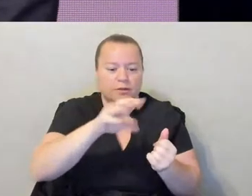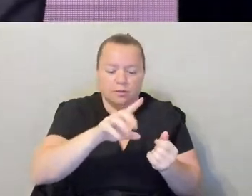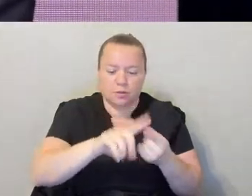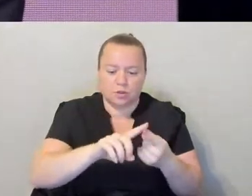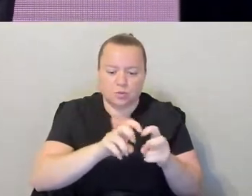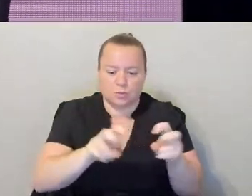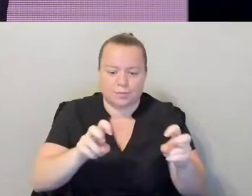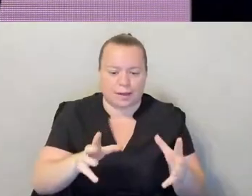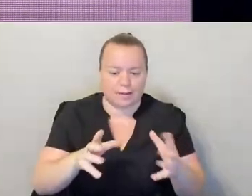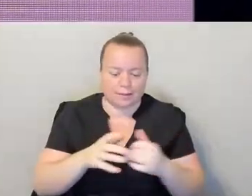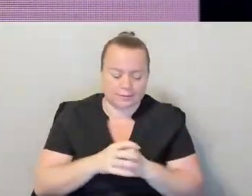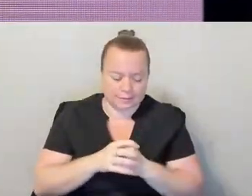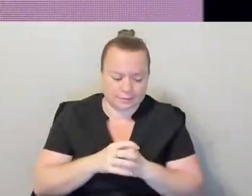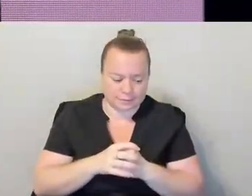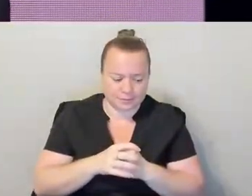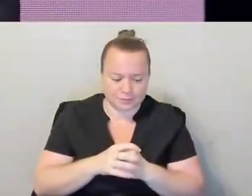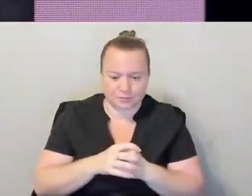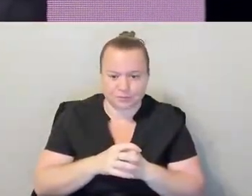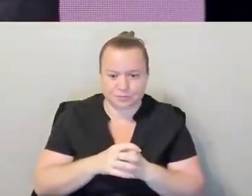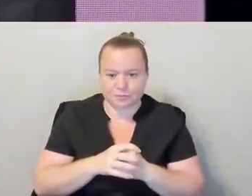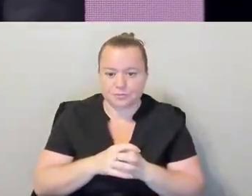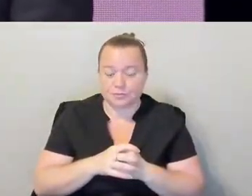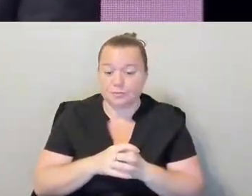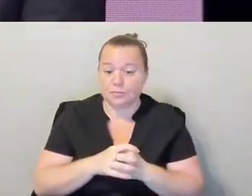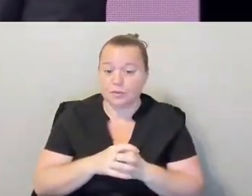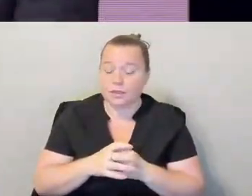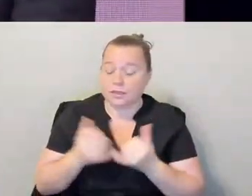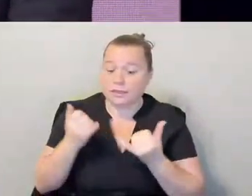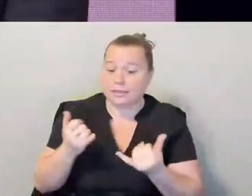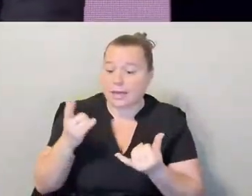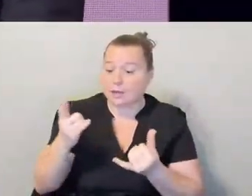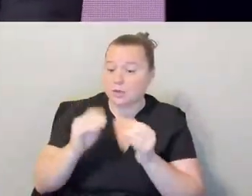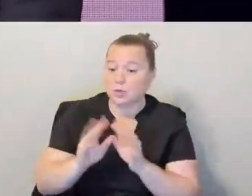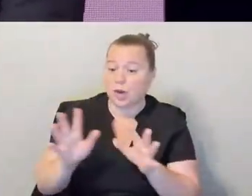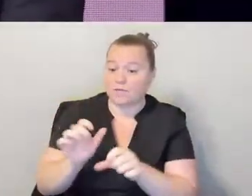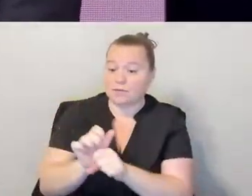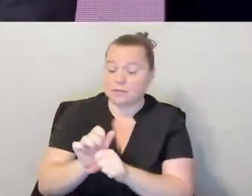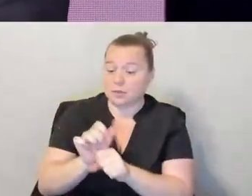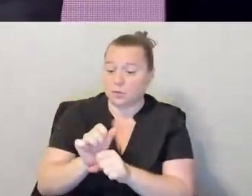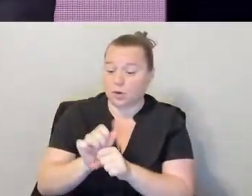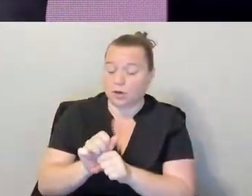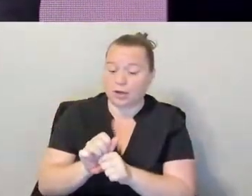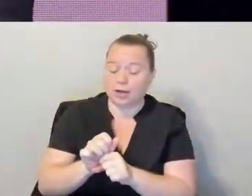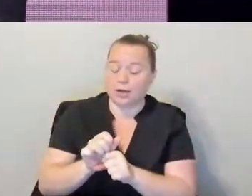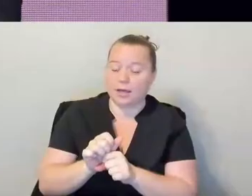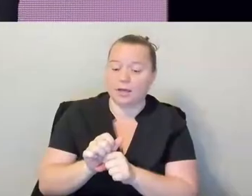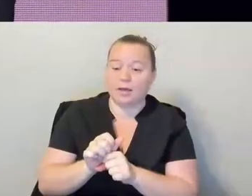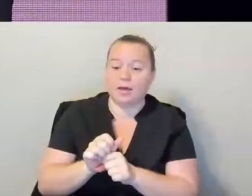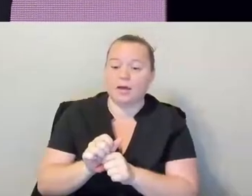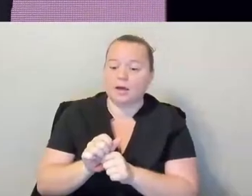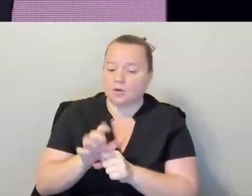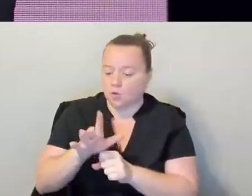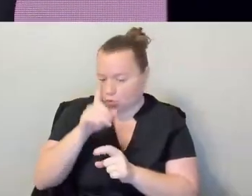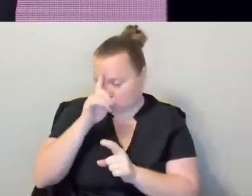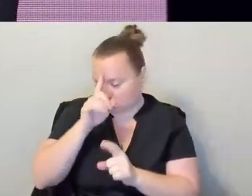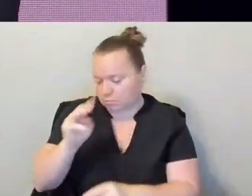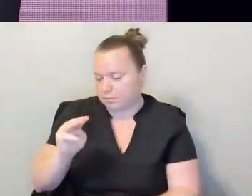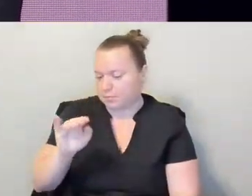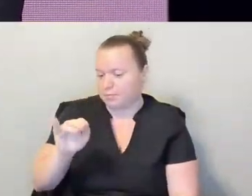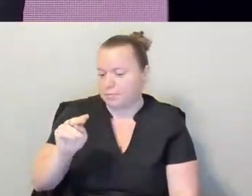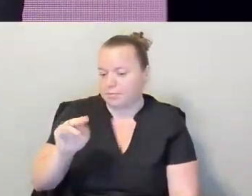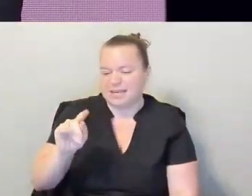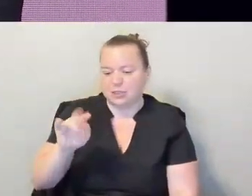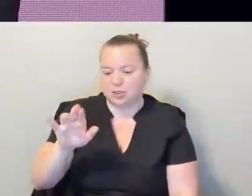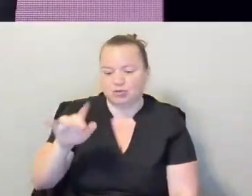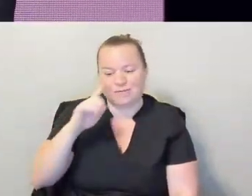we'll move to you, Alba. You obviously work in the Ministry for Equality in Spain. How have